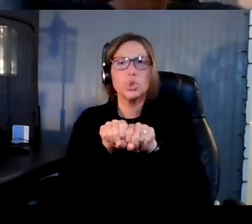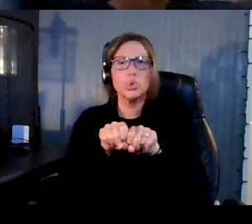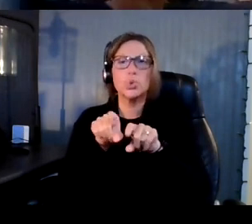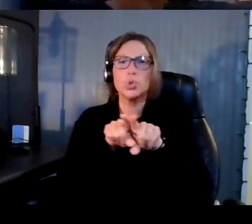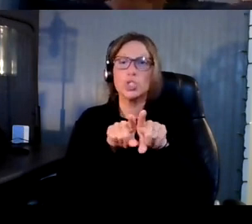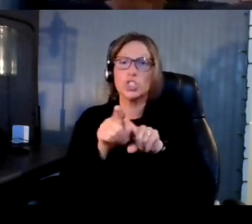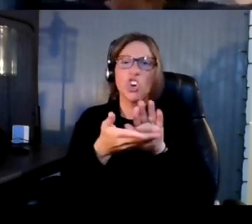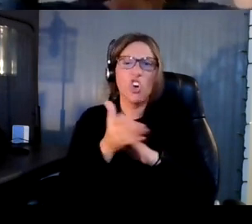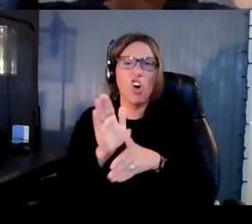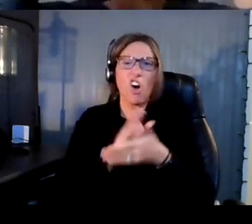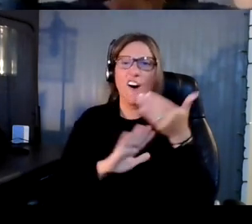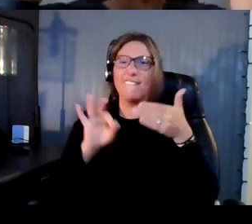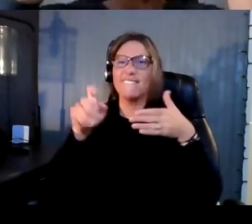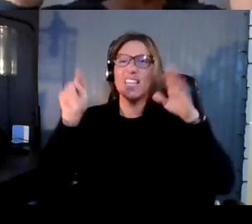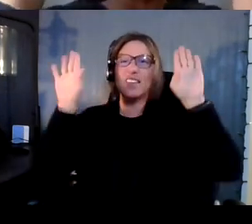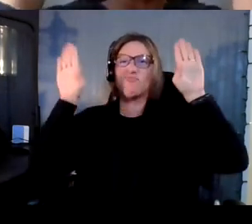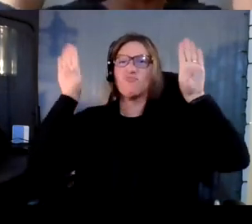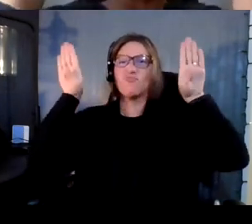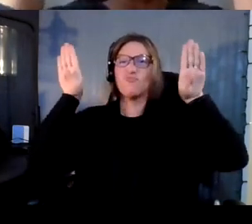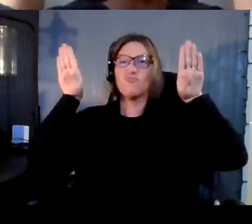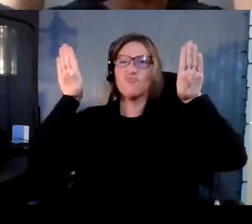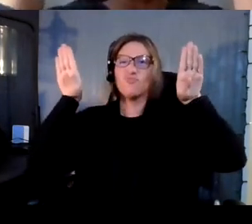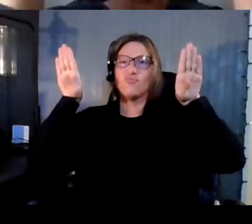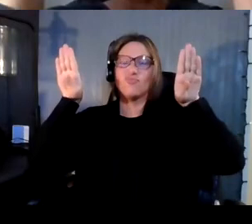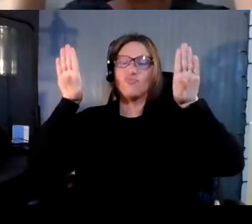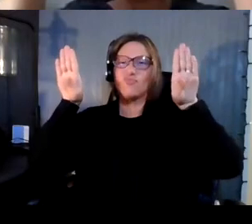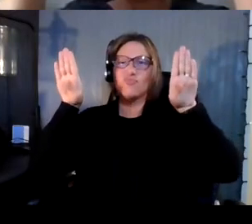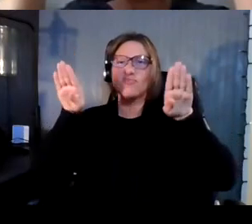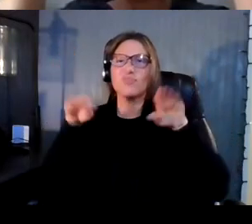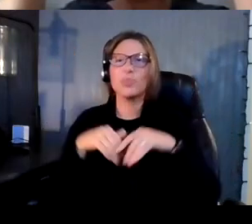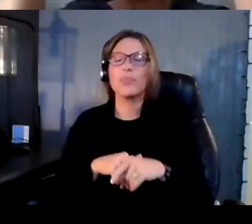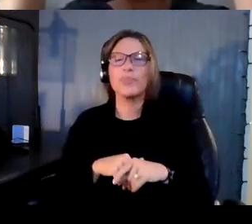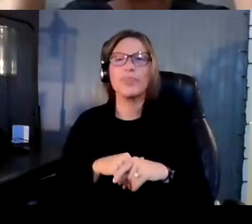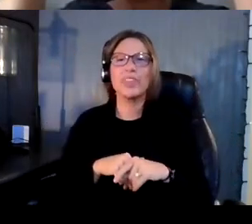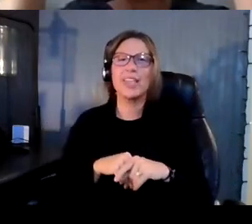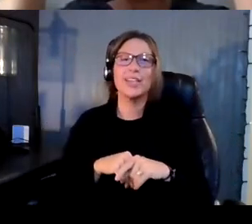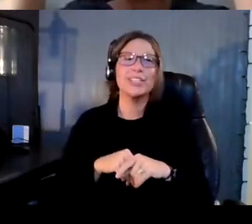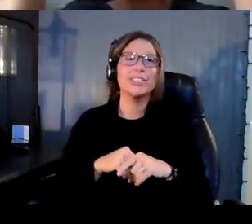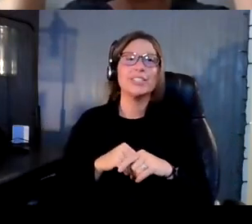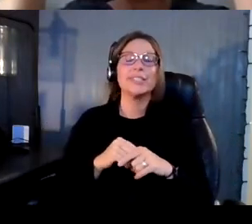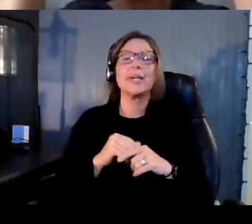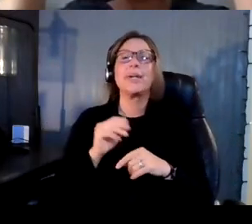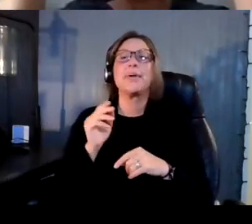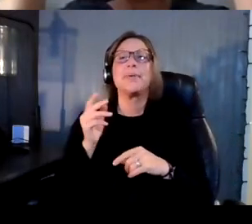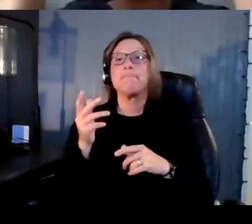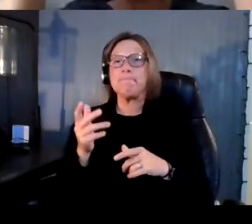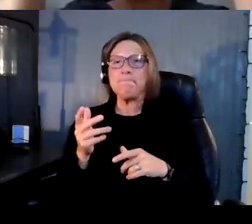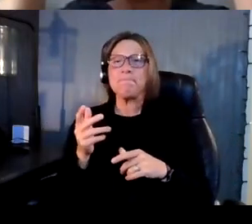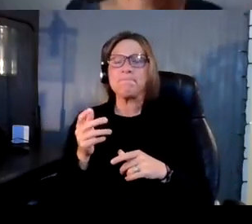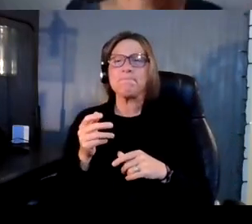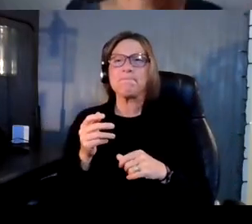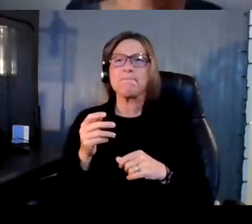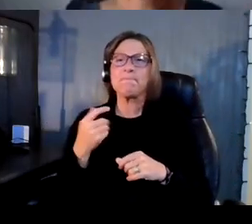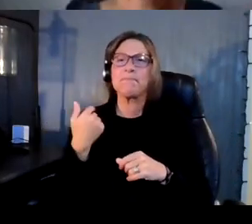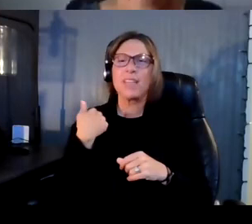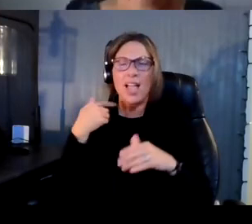her feet up in the air, and she's, you know, just fluttering them. And so I